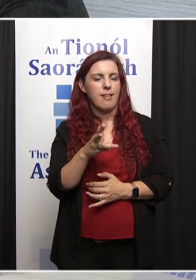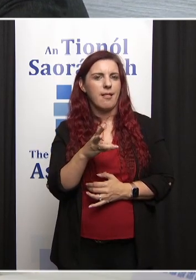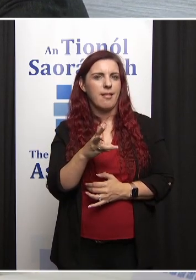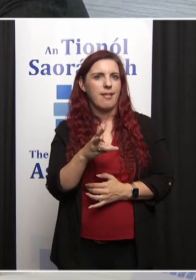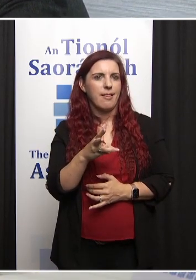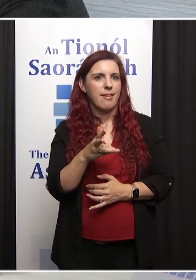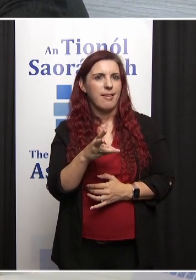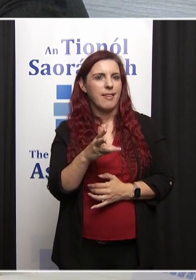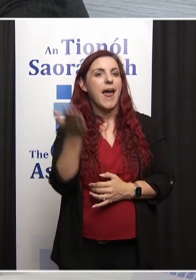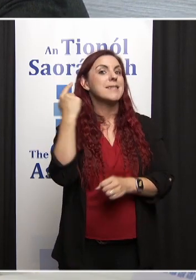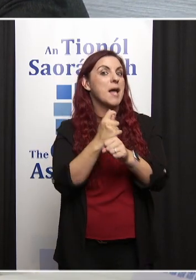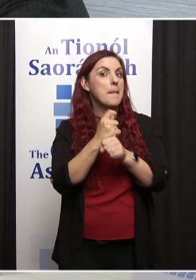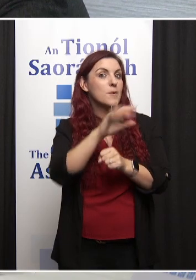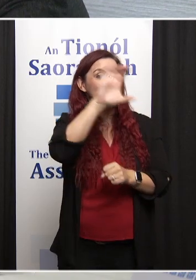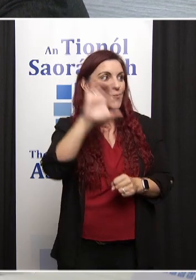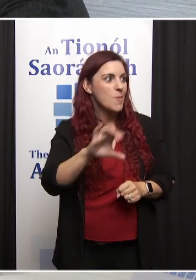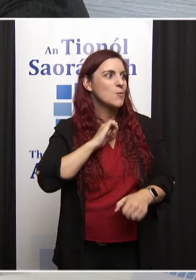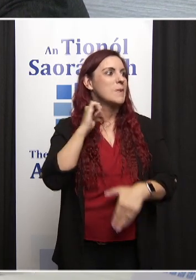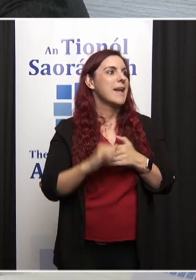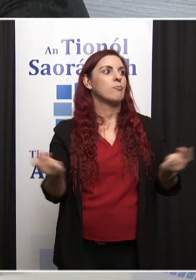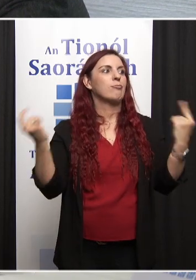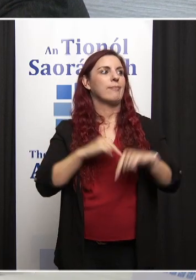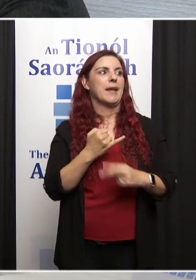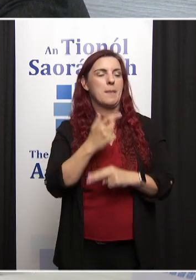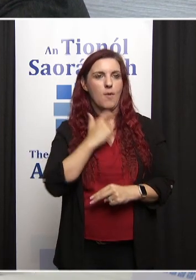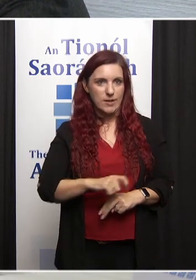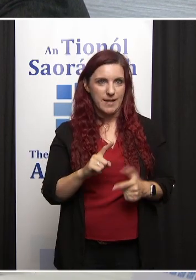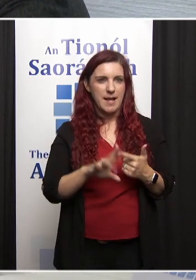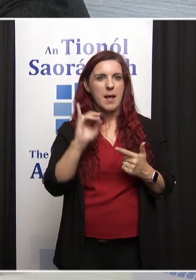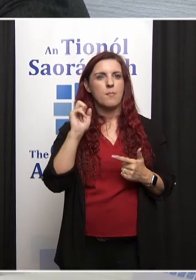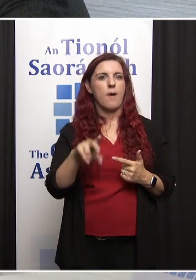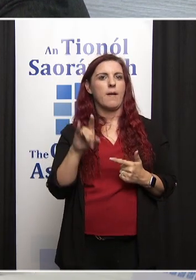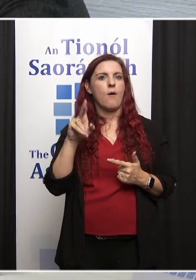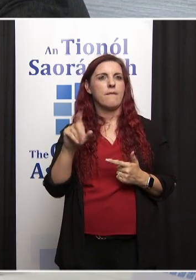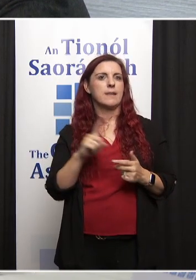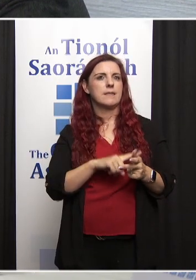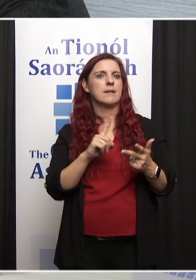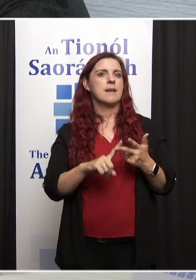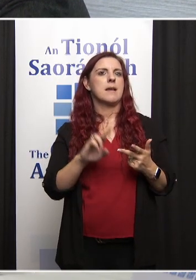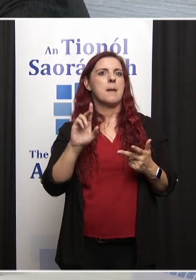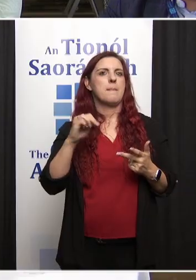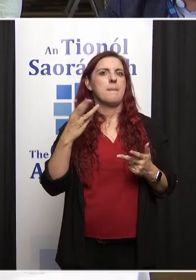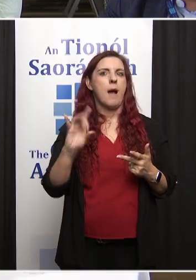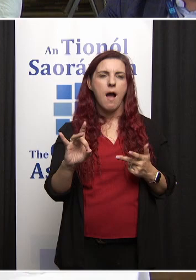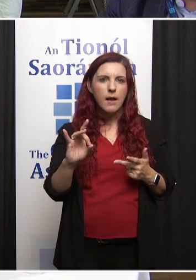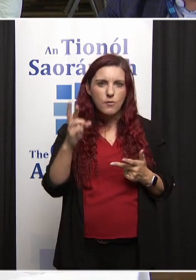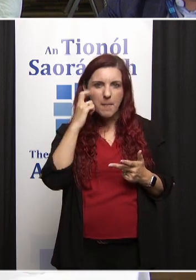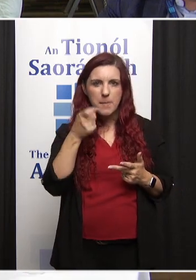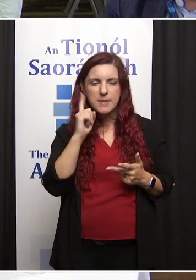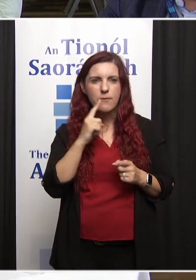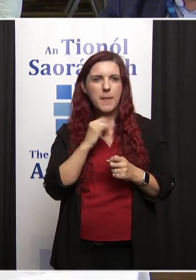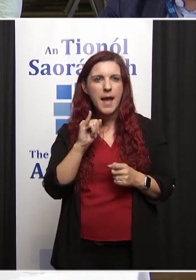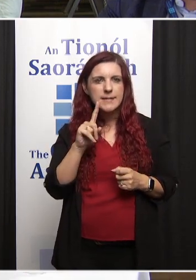so Sean, you're very welcome. Dr. Brian Caulfield, who will deal with transport matters. Dr. Mark Caulfield, who you remember, who's with us from the